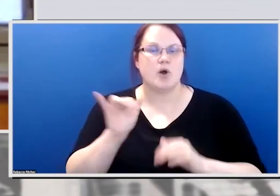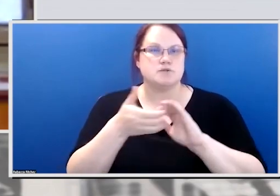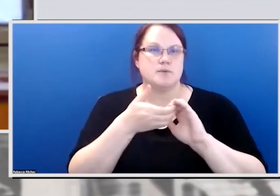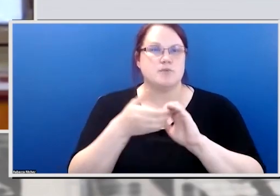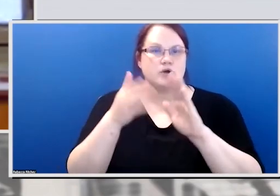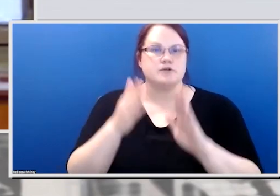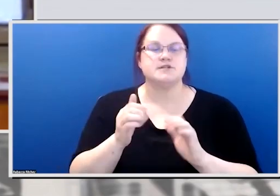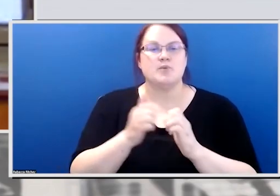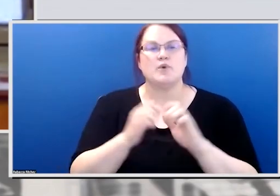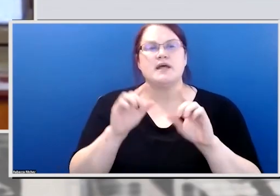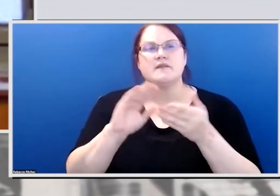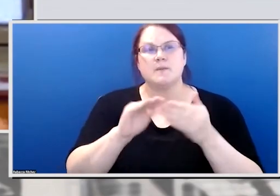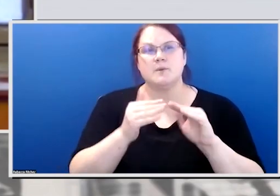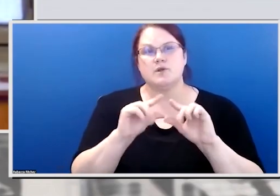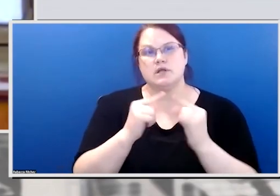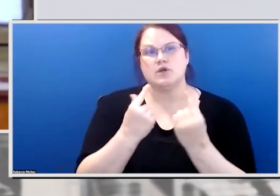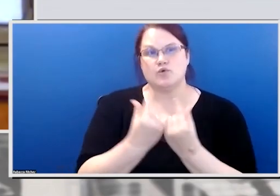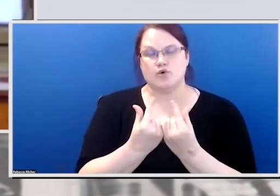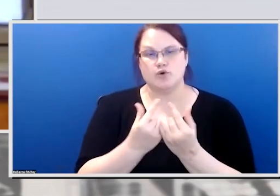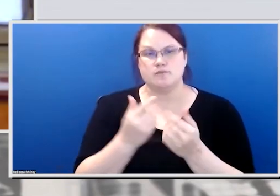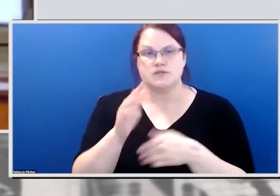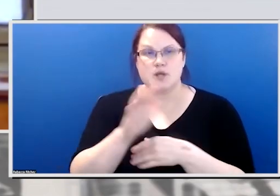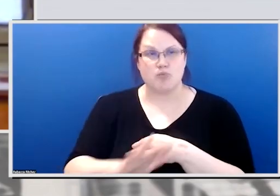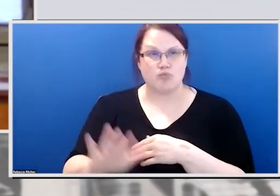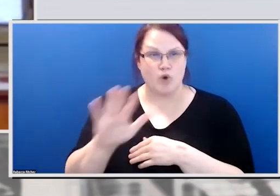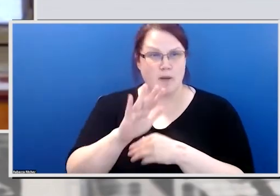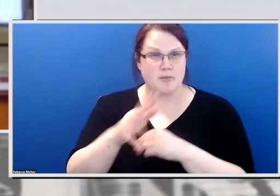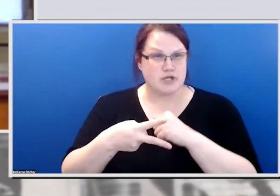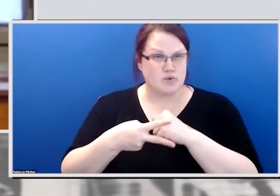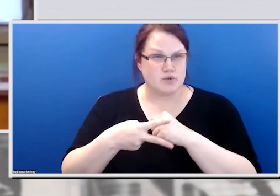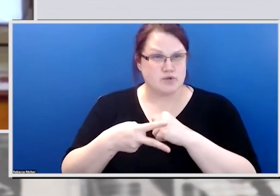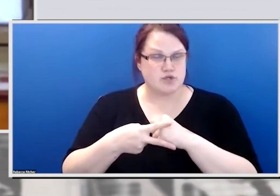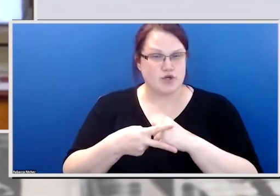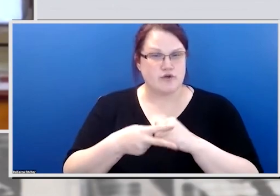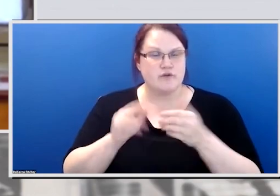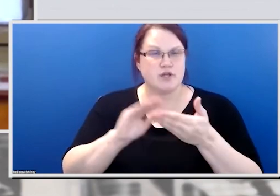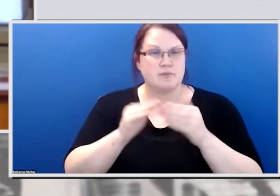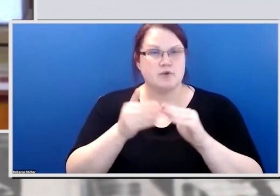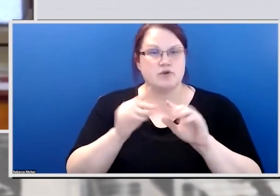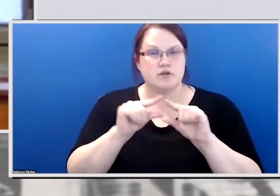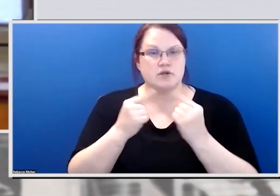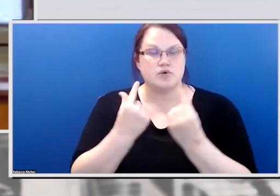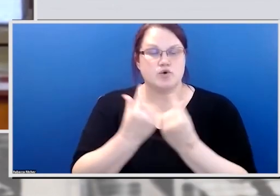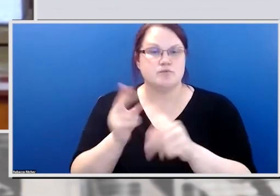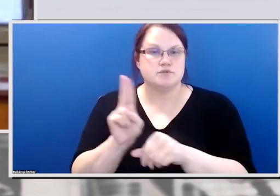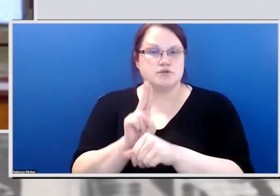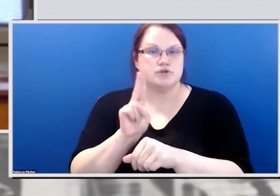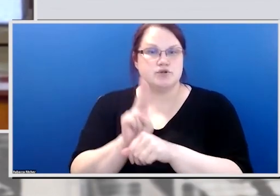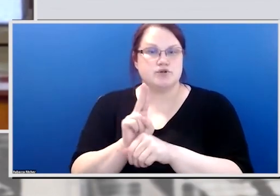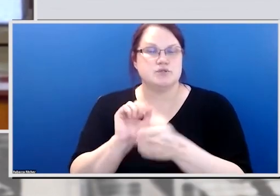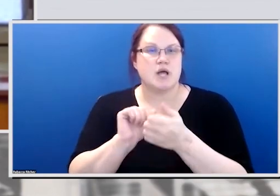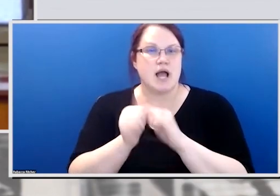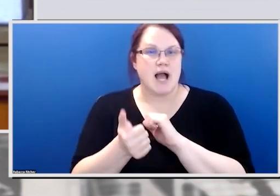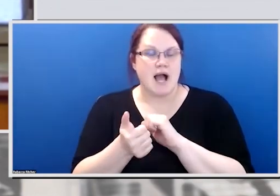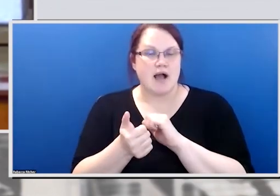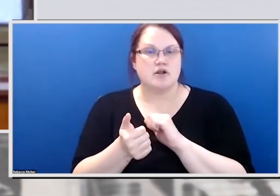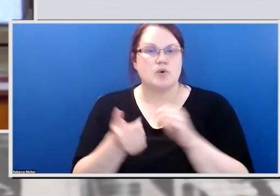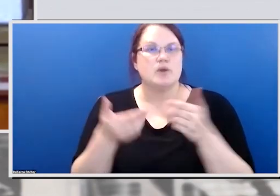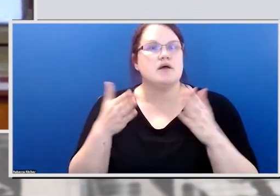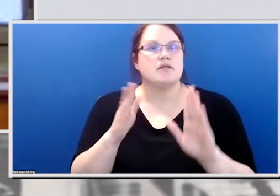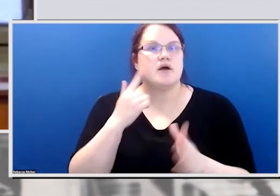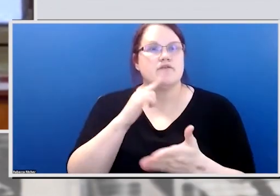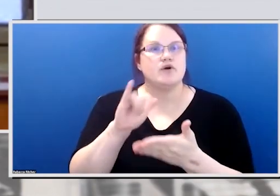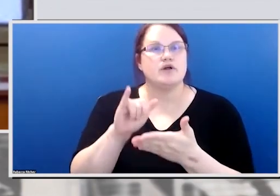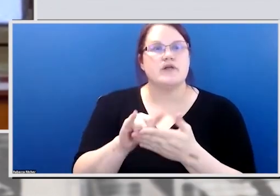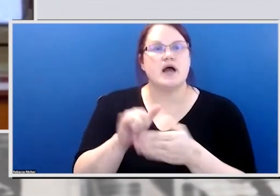community groups. So the property reserve that some of the community groups are used to, but really how do we kind of allow for that